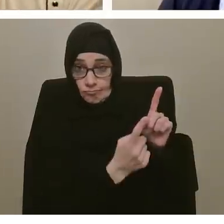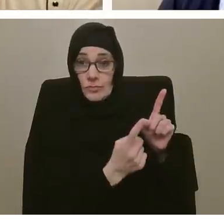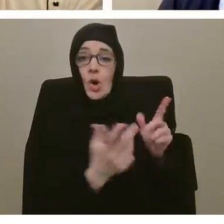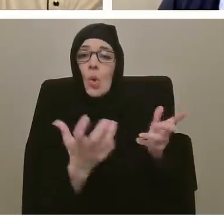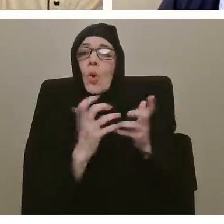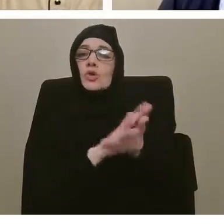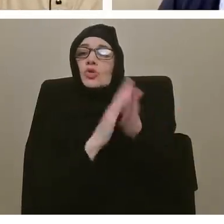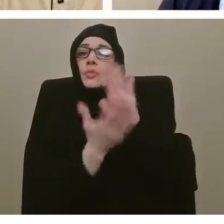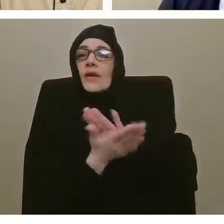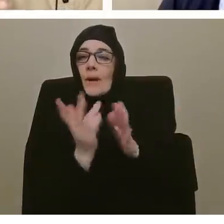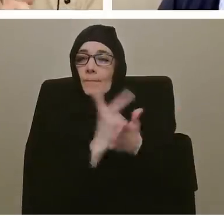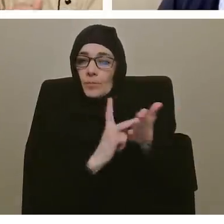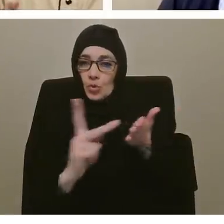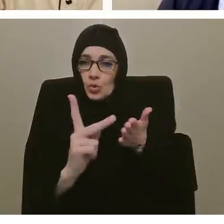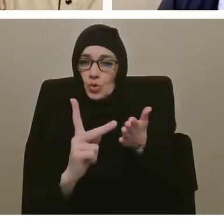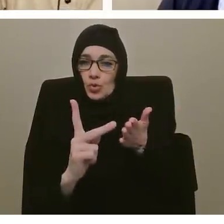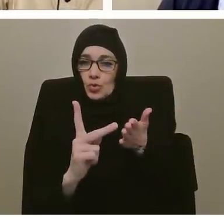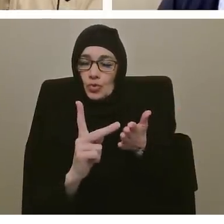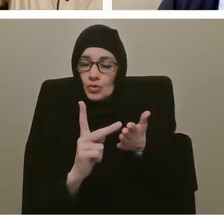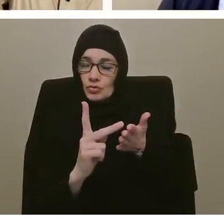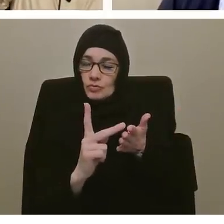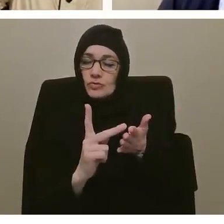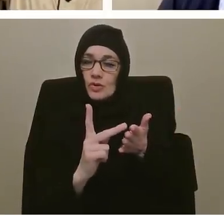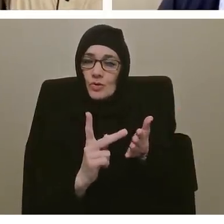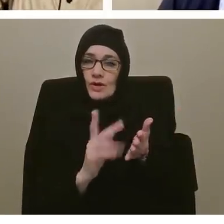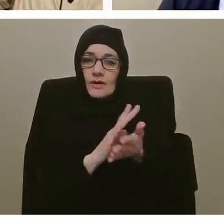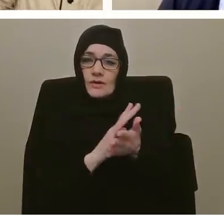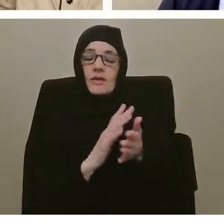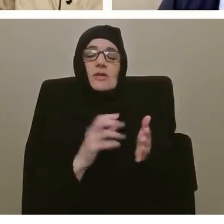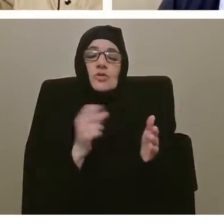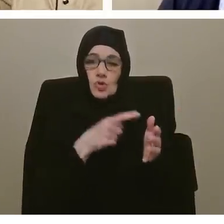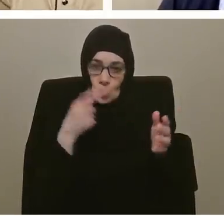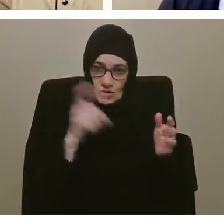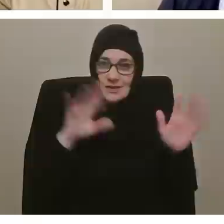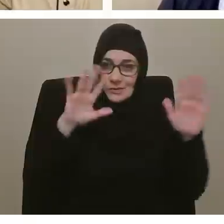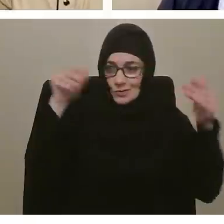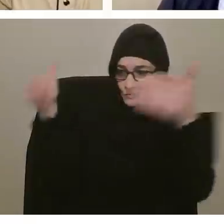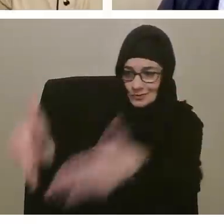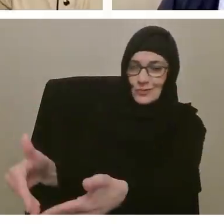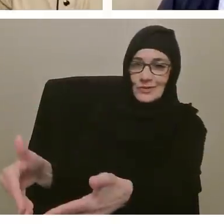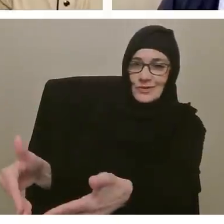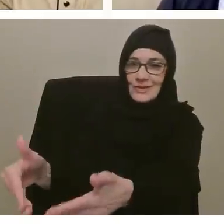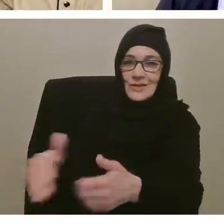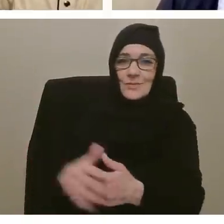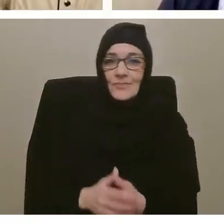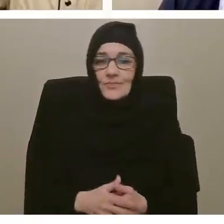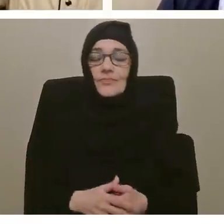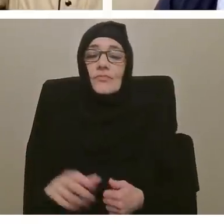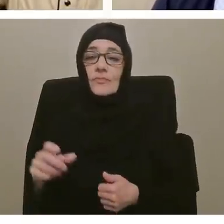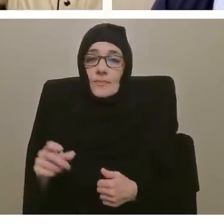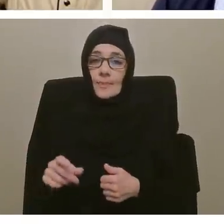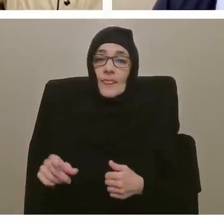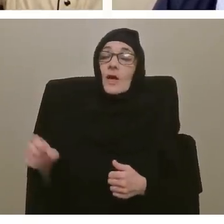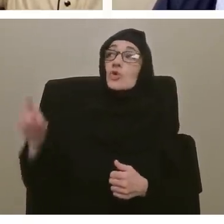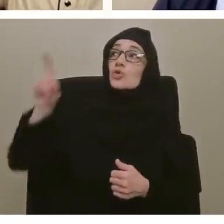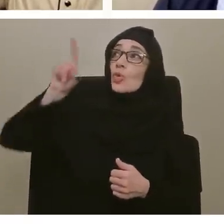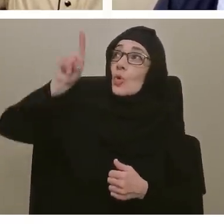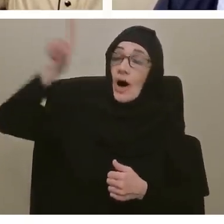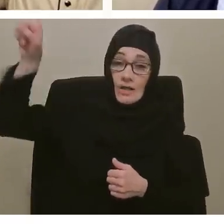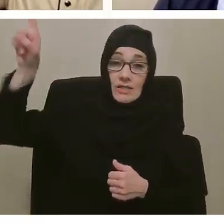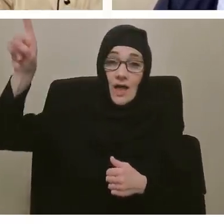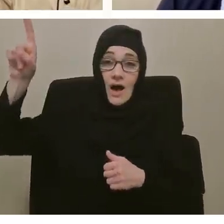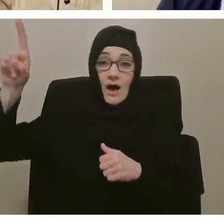Focus on him. Allah honored Abdullah ibn Maktum radiallahu ta'ala anhu in this juz, right? Puts him up on this